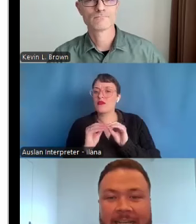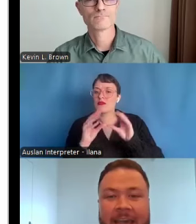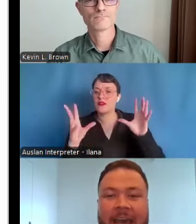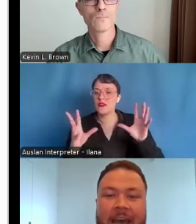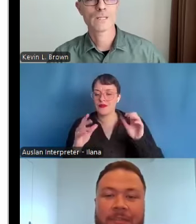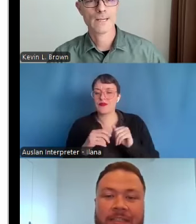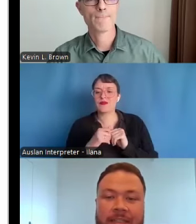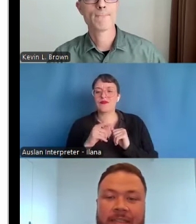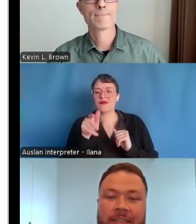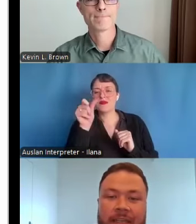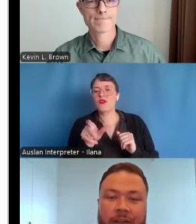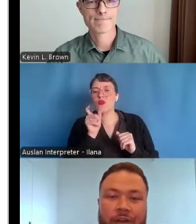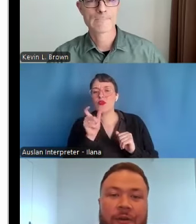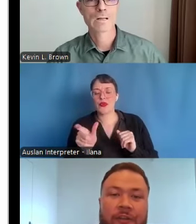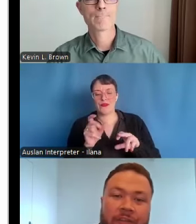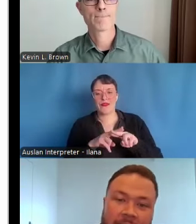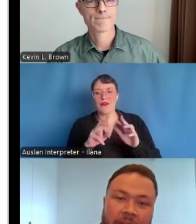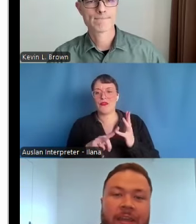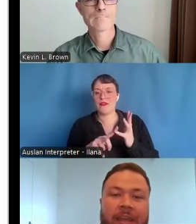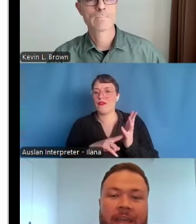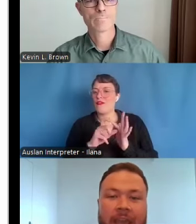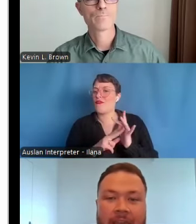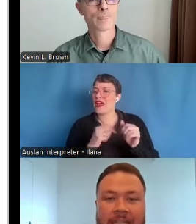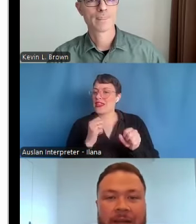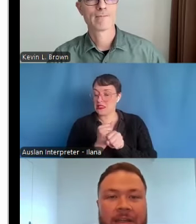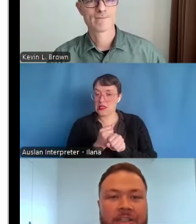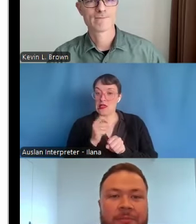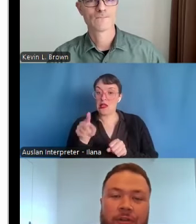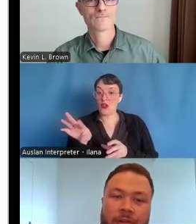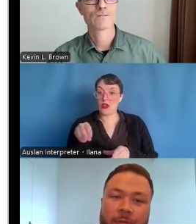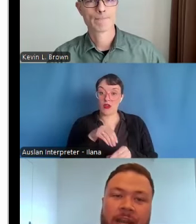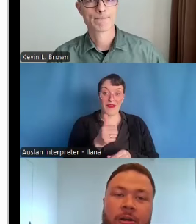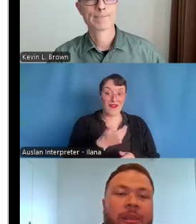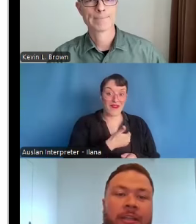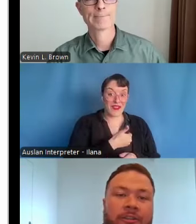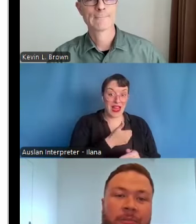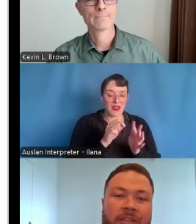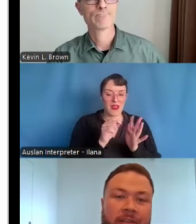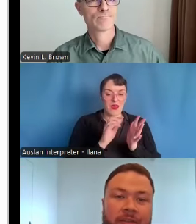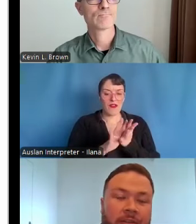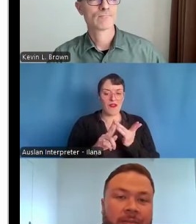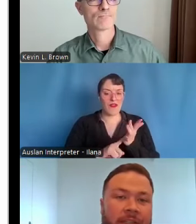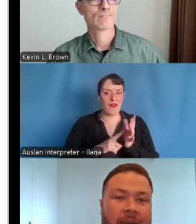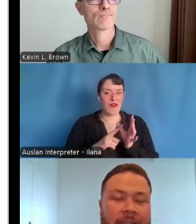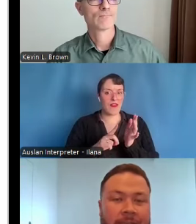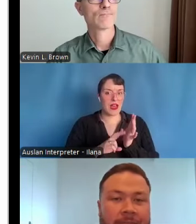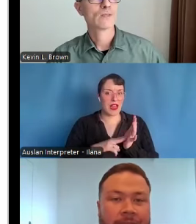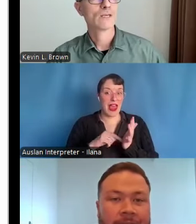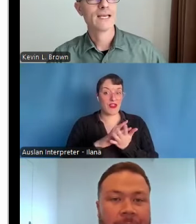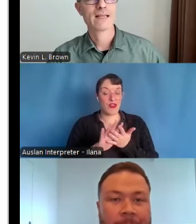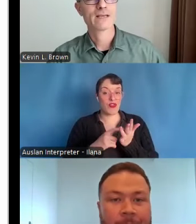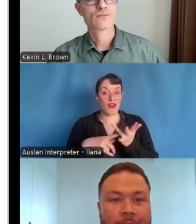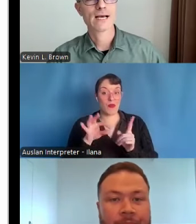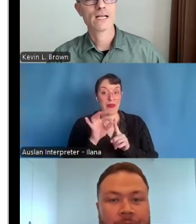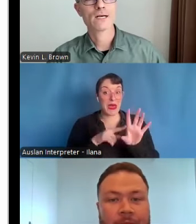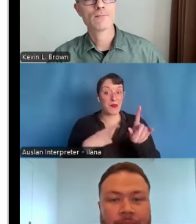funding. Does this include both philanthropy and partnerships, or are we narrowing that scope to the philanthropic space?